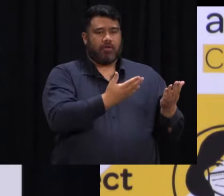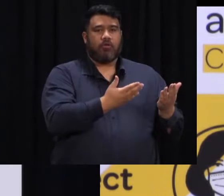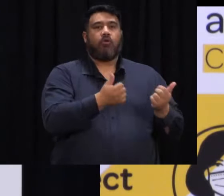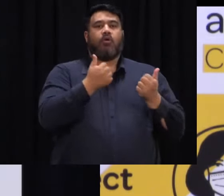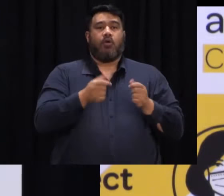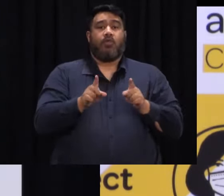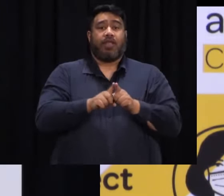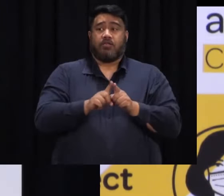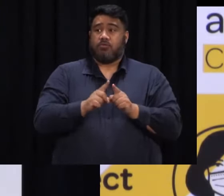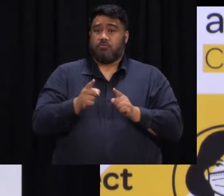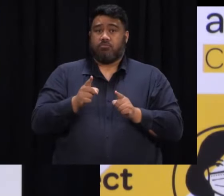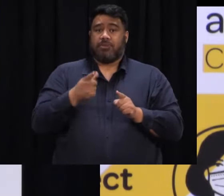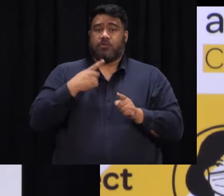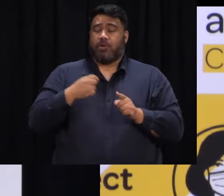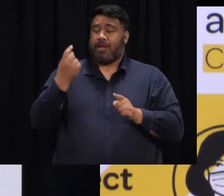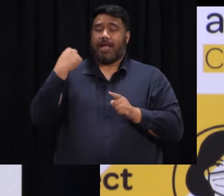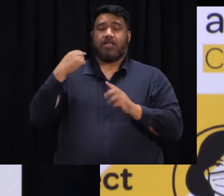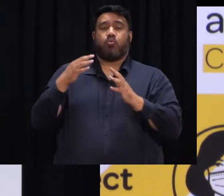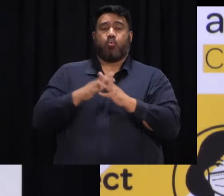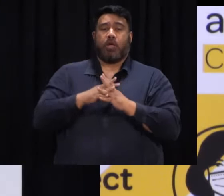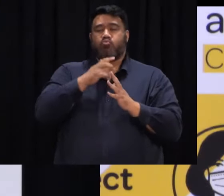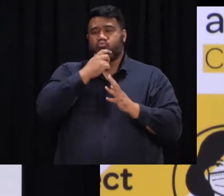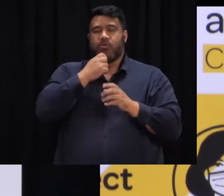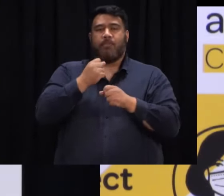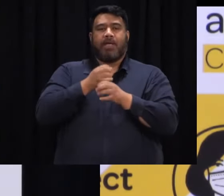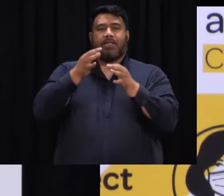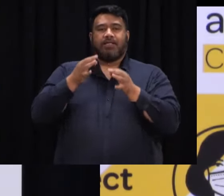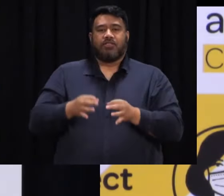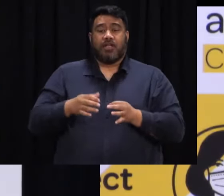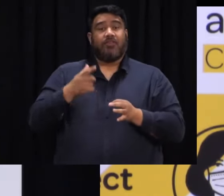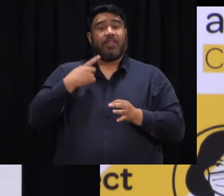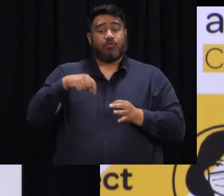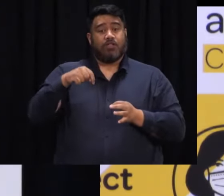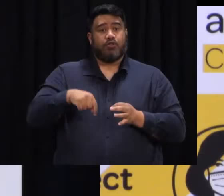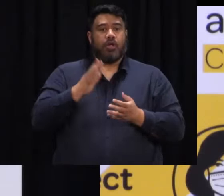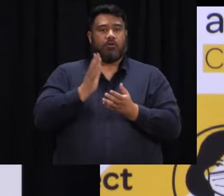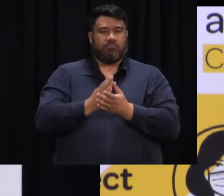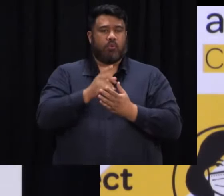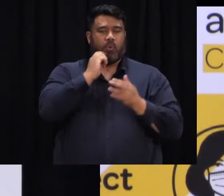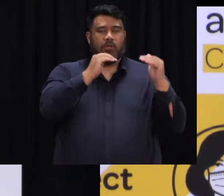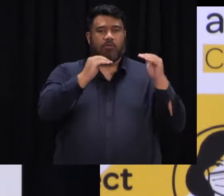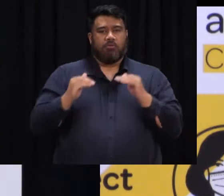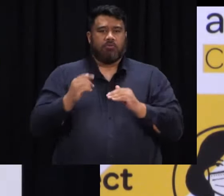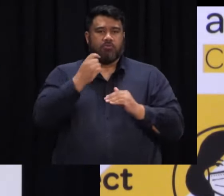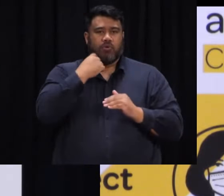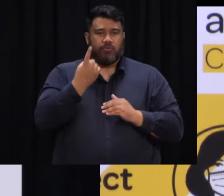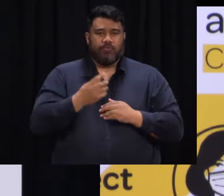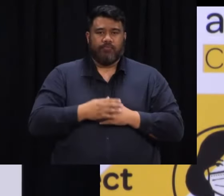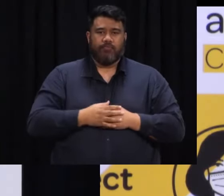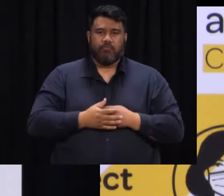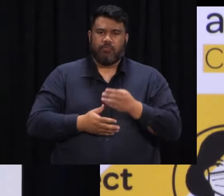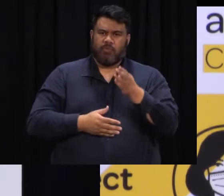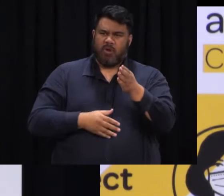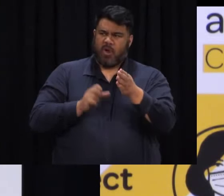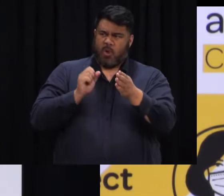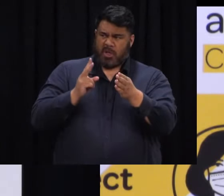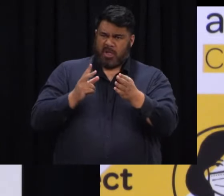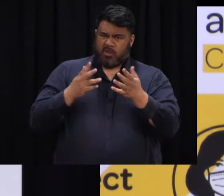we've followed through on it today. With a number of new cases, 20, 24 and today 22, Yeah. Is level 4 really